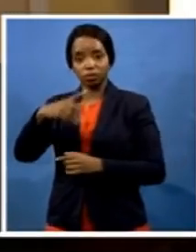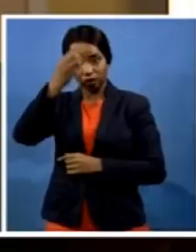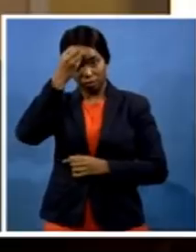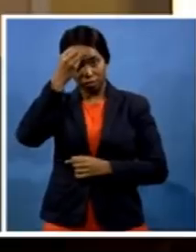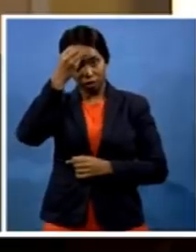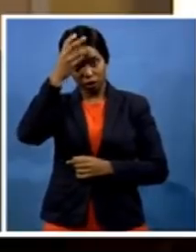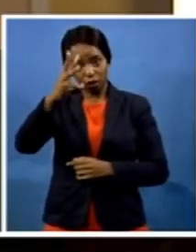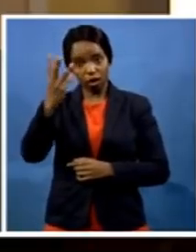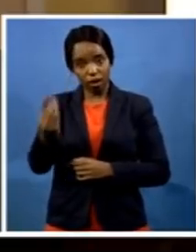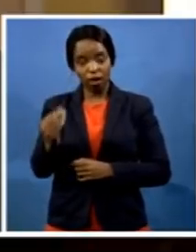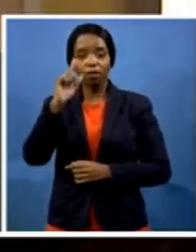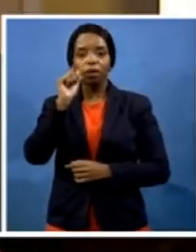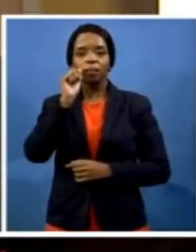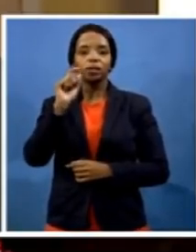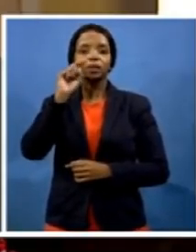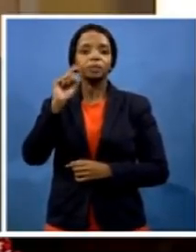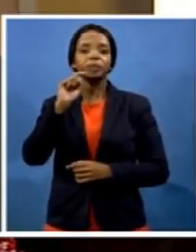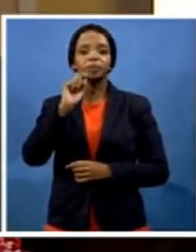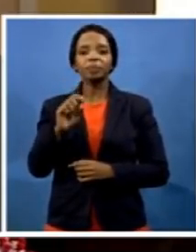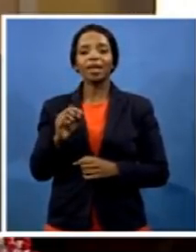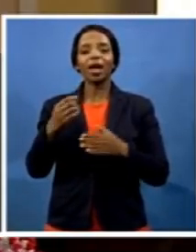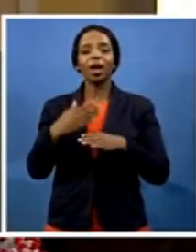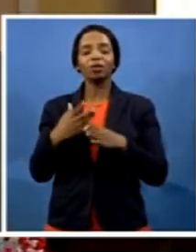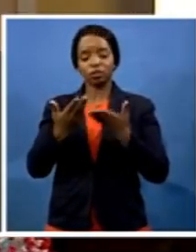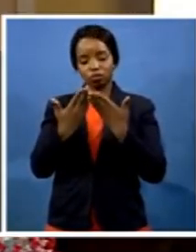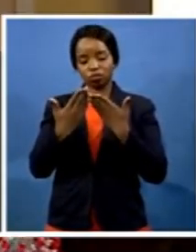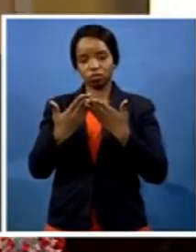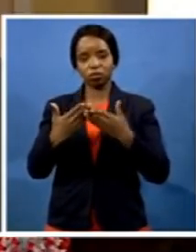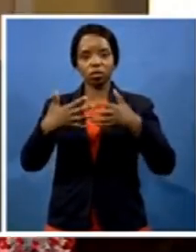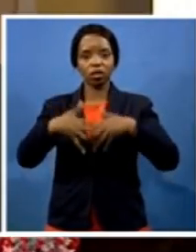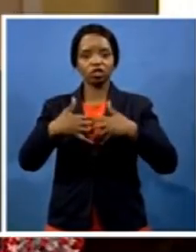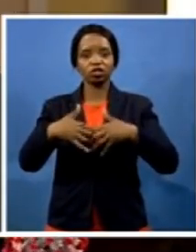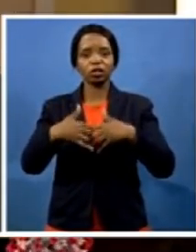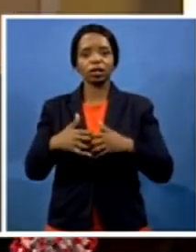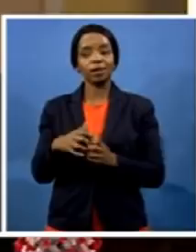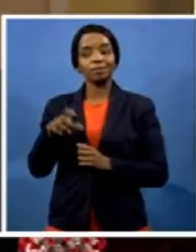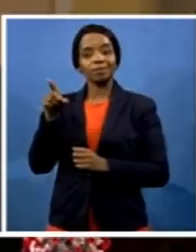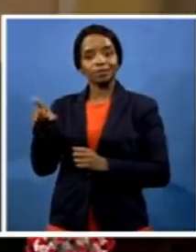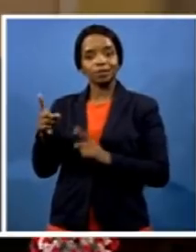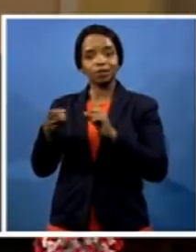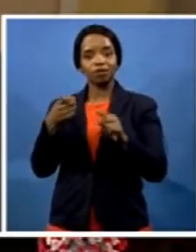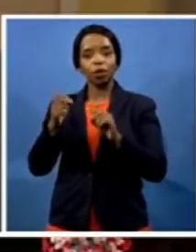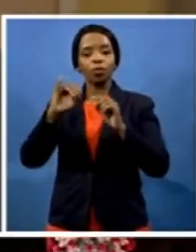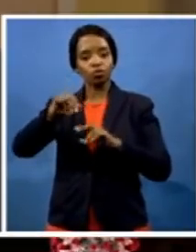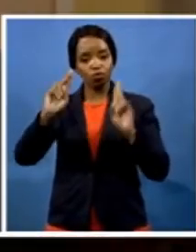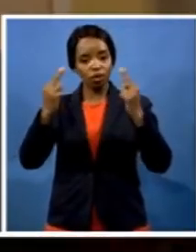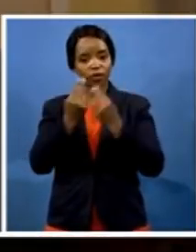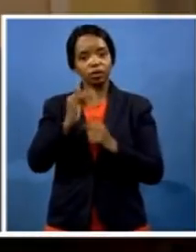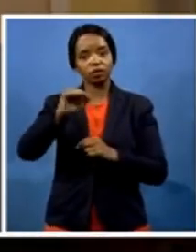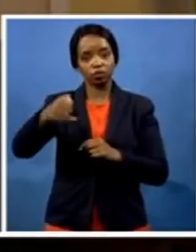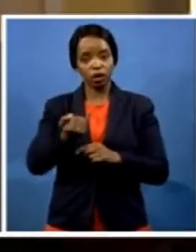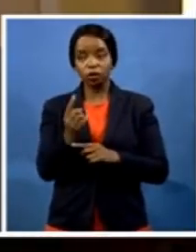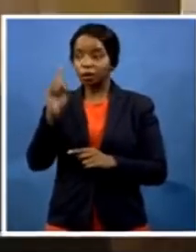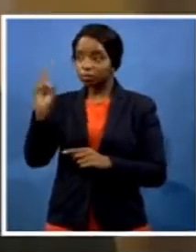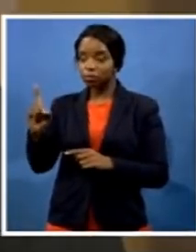student graduate from the University of Johannesburg, who for a long time, because he was